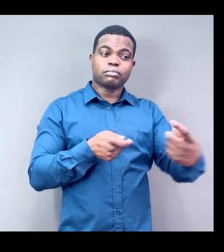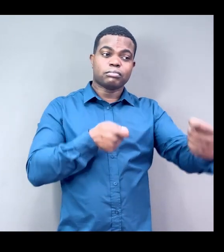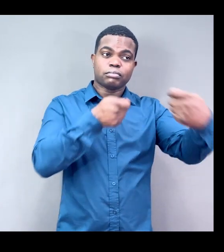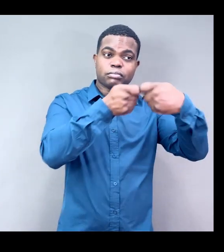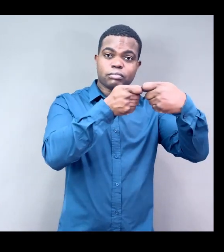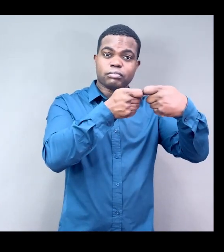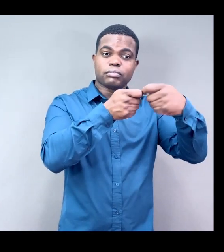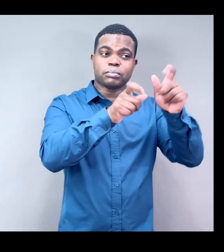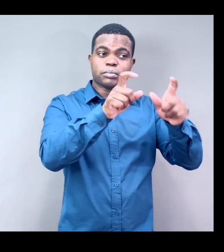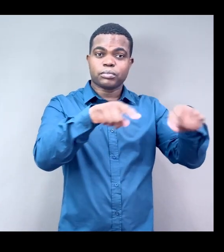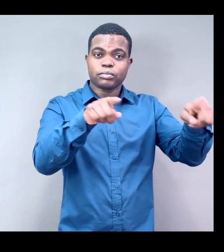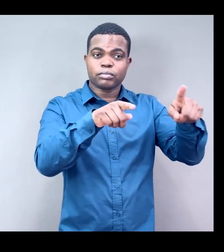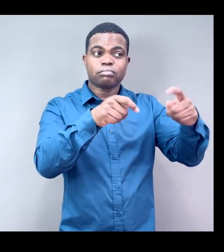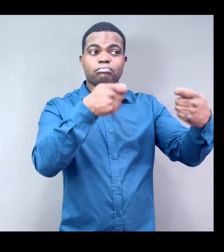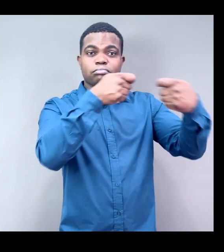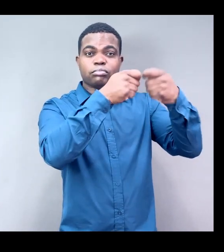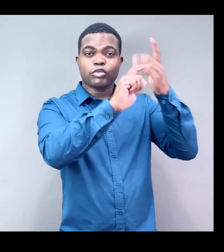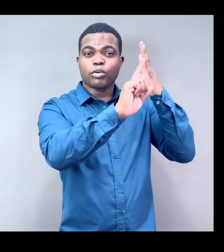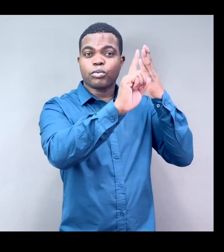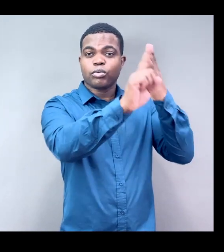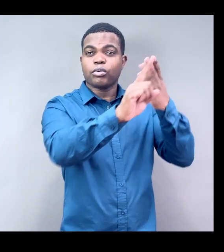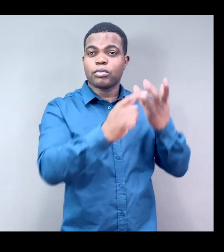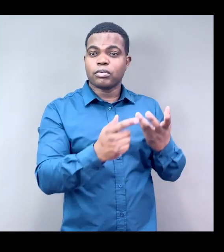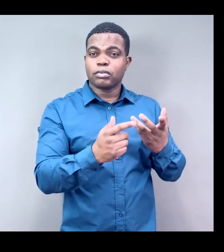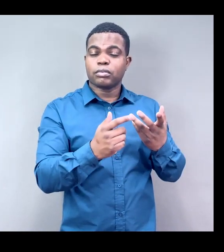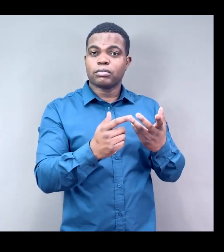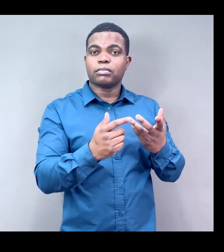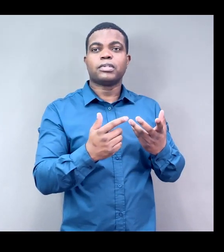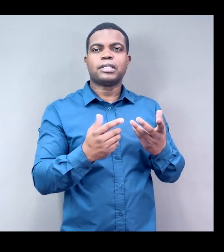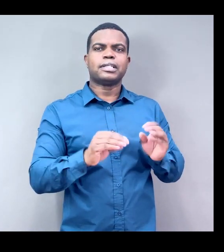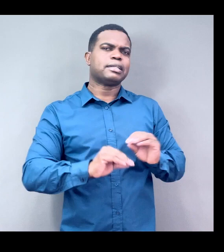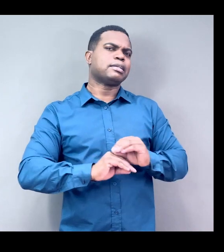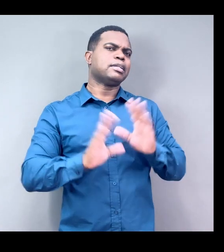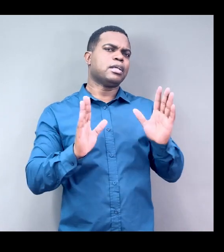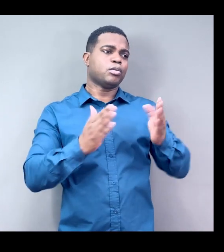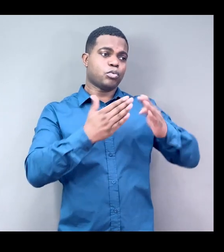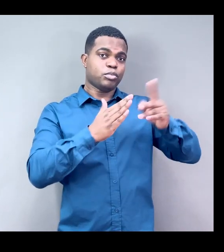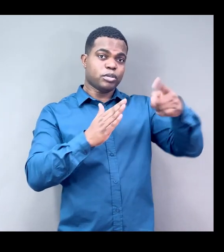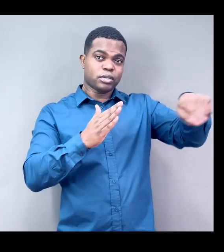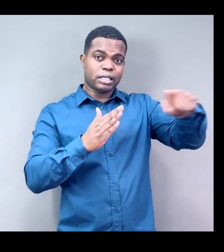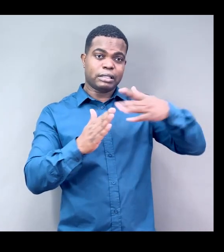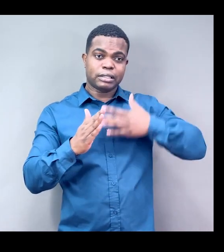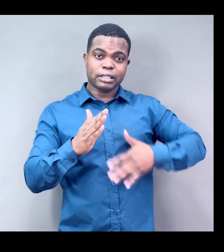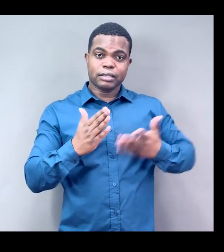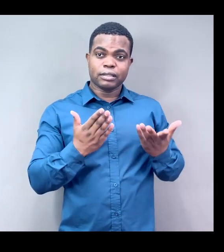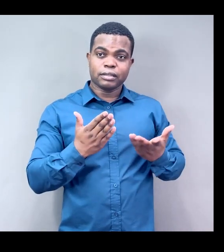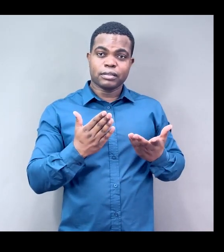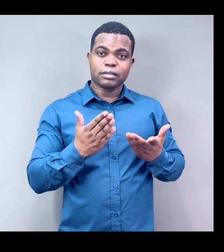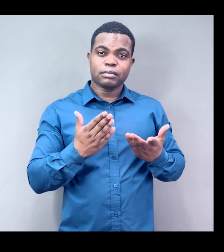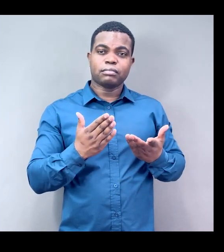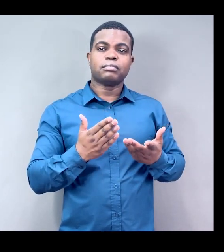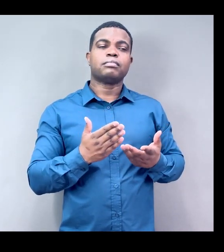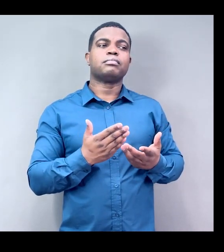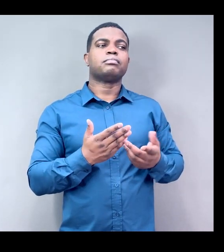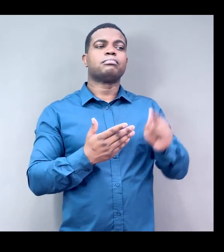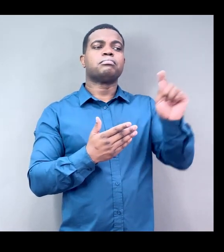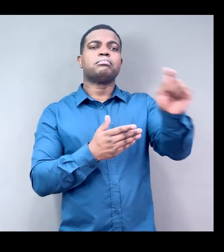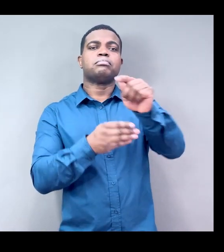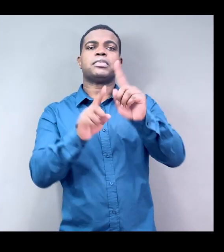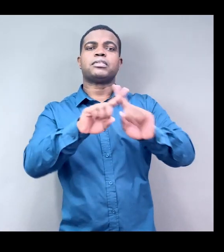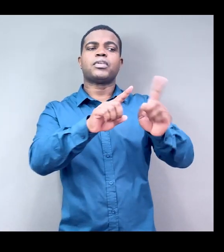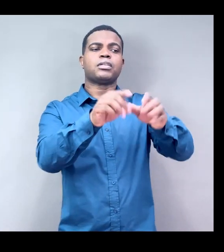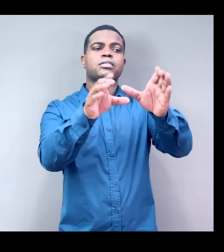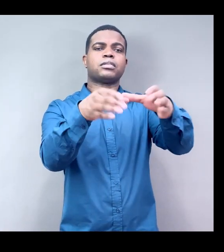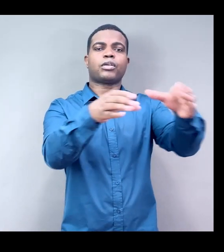time? Why? Does it align with the goal? Does it align with the goal of your community